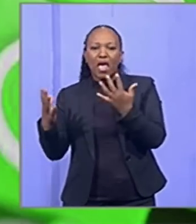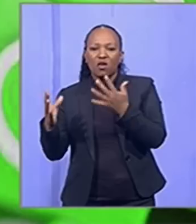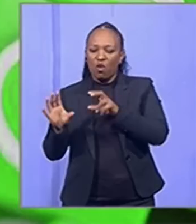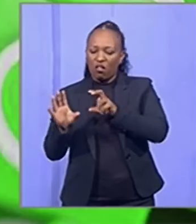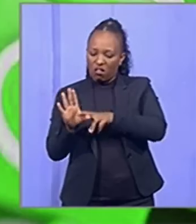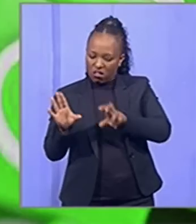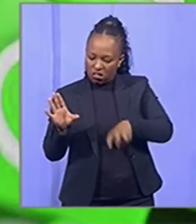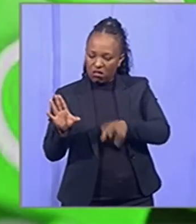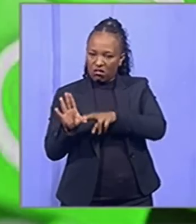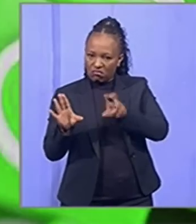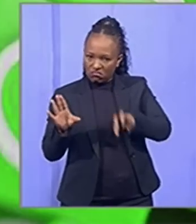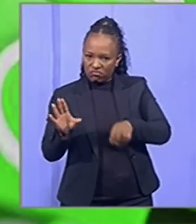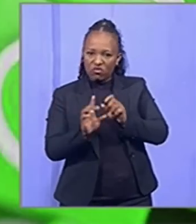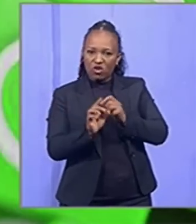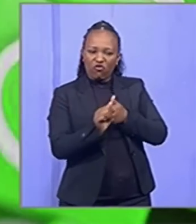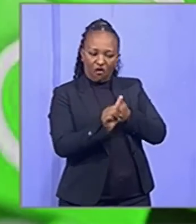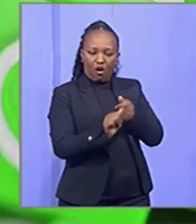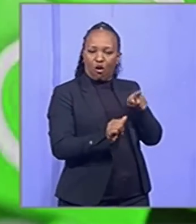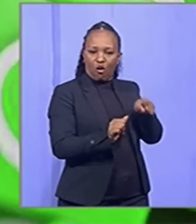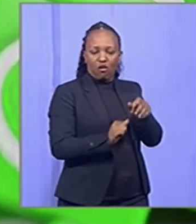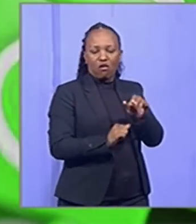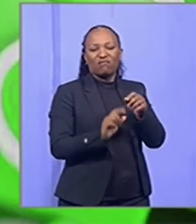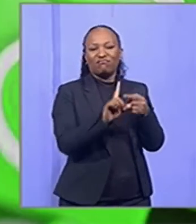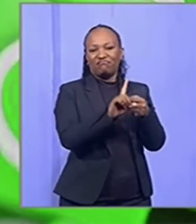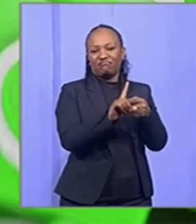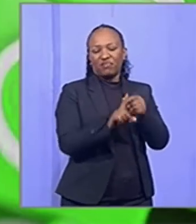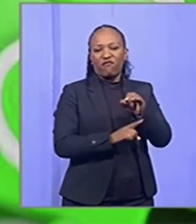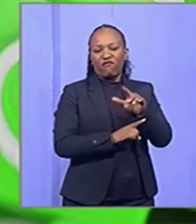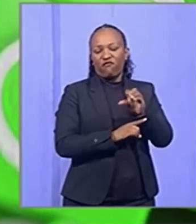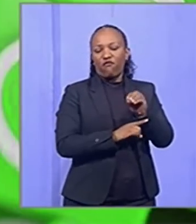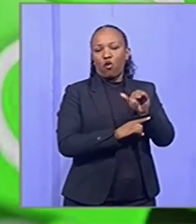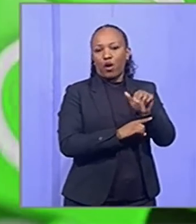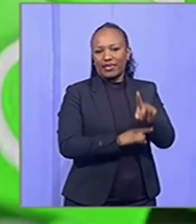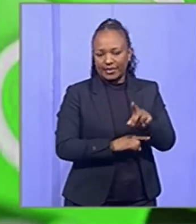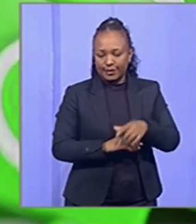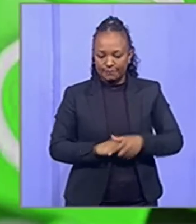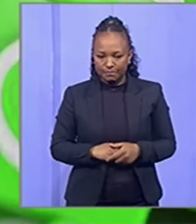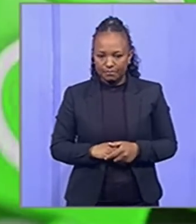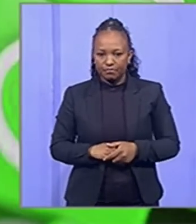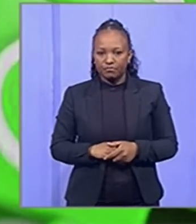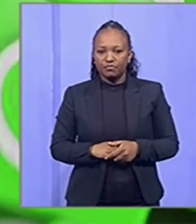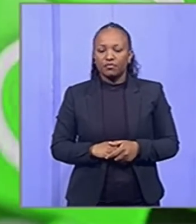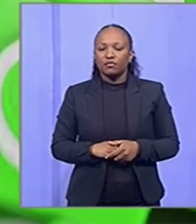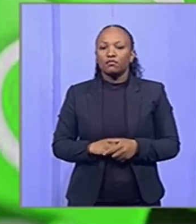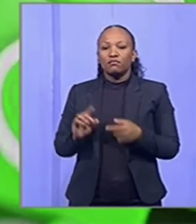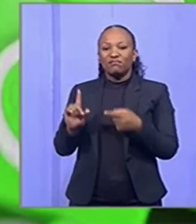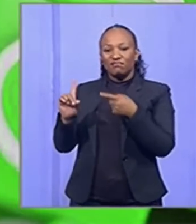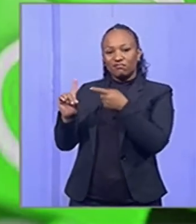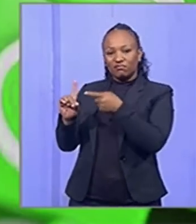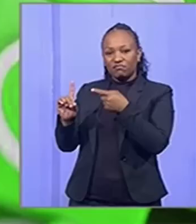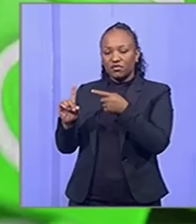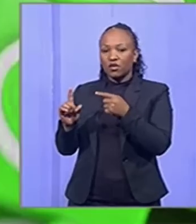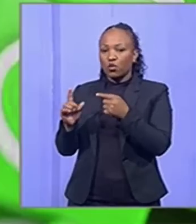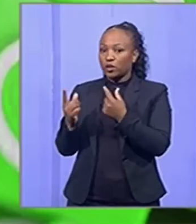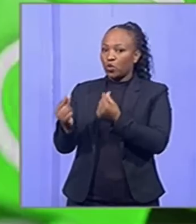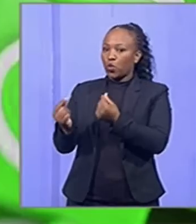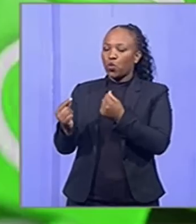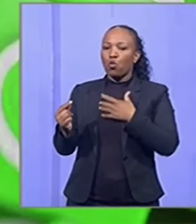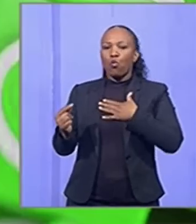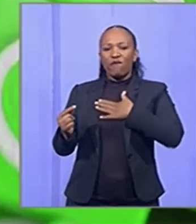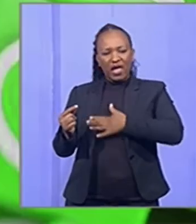salang Floyd morao. Seo se dirilego ke Comrade Floyd Shivambu se tloga se re kušitše